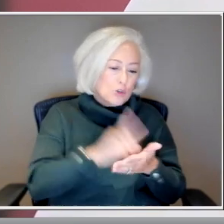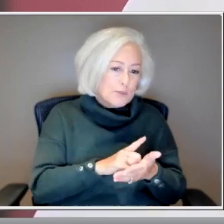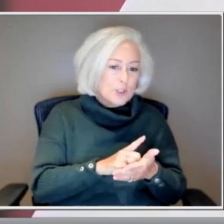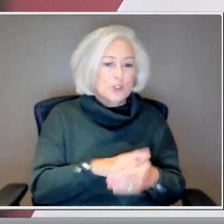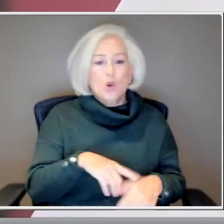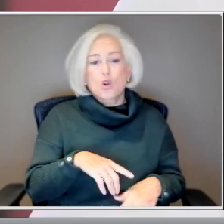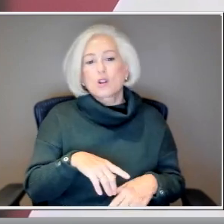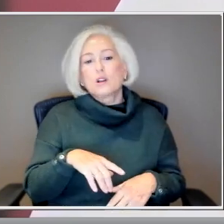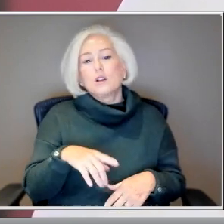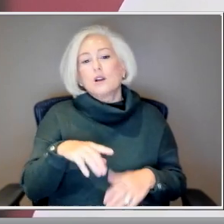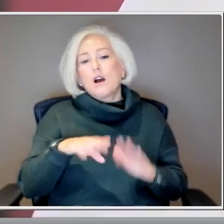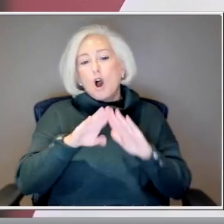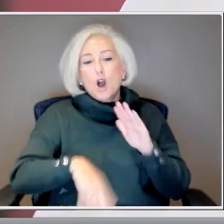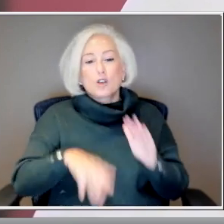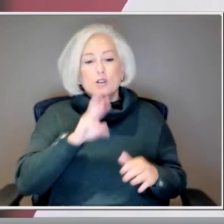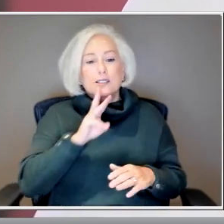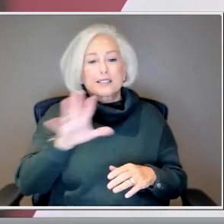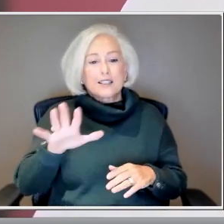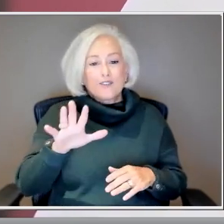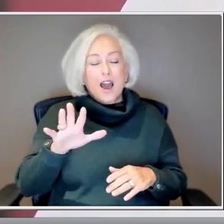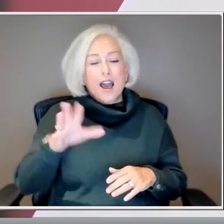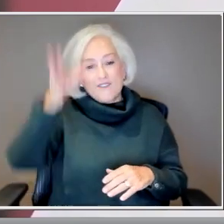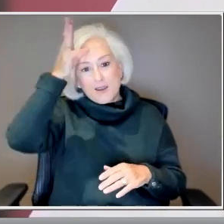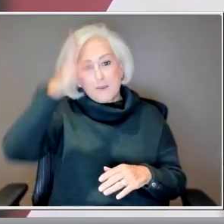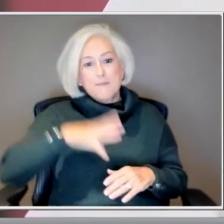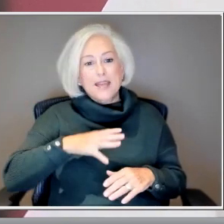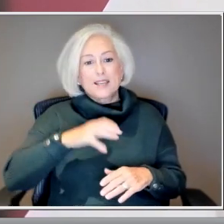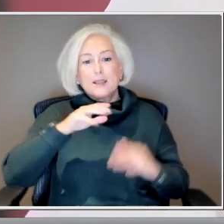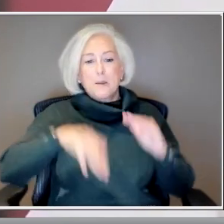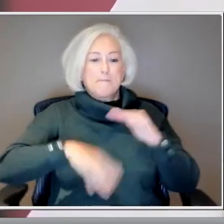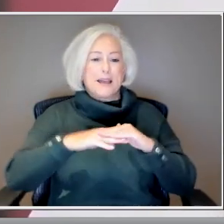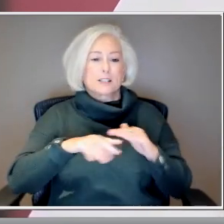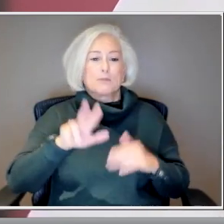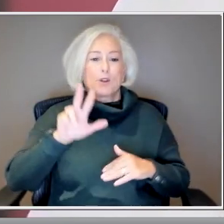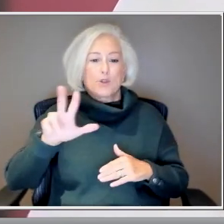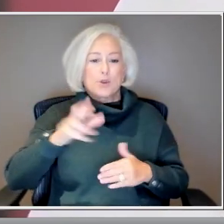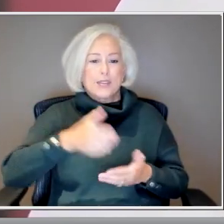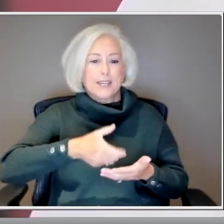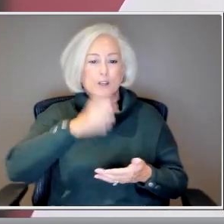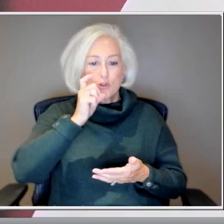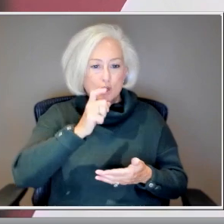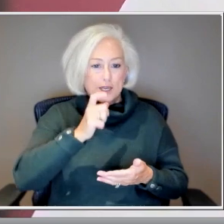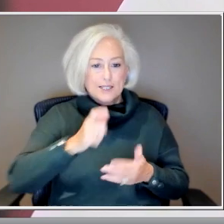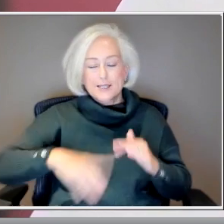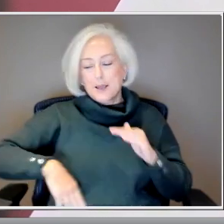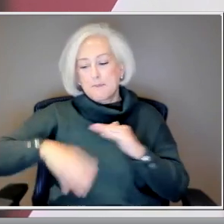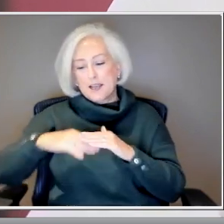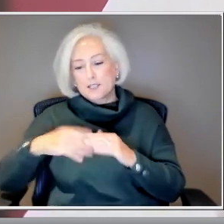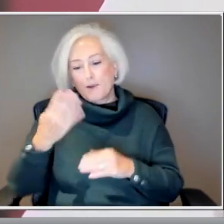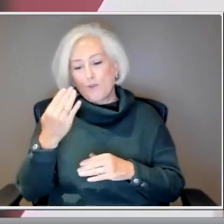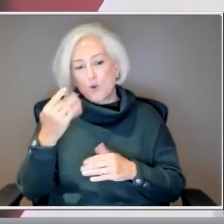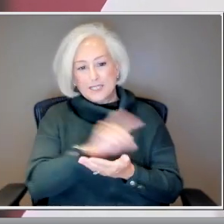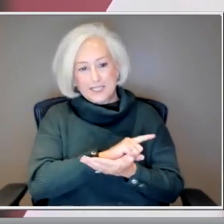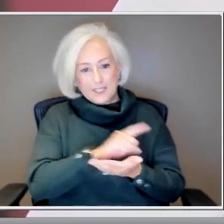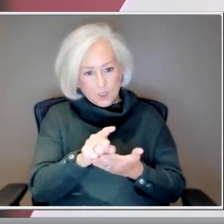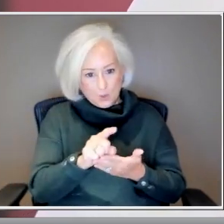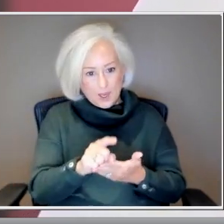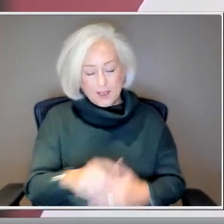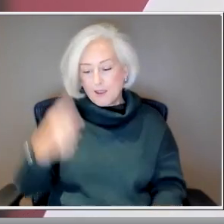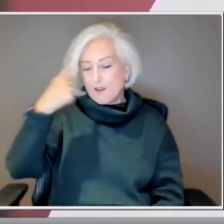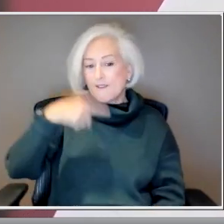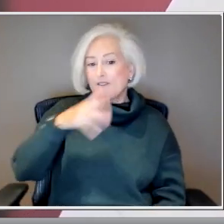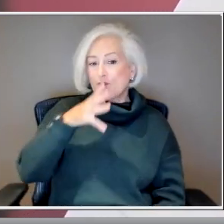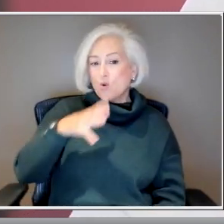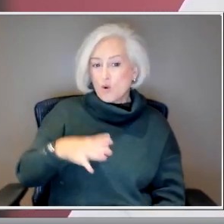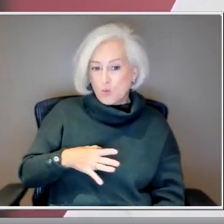male, you should be not drinking more than 3 drinks in a day, not more than 14 drinks in a week. For females, it's usually considered 1 drink